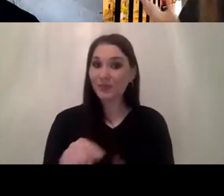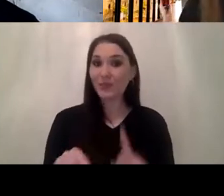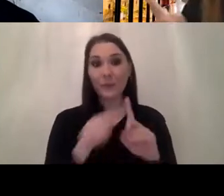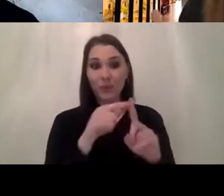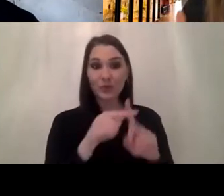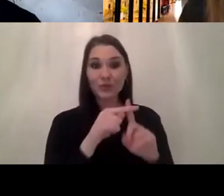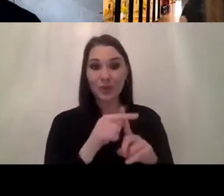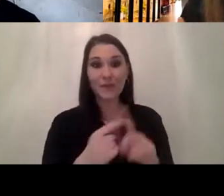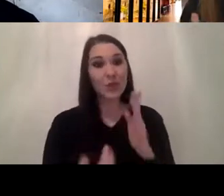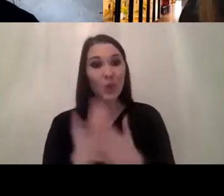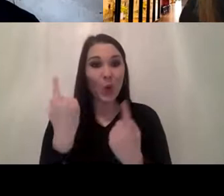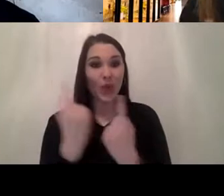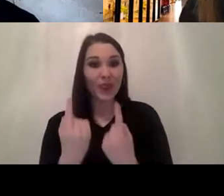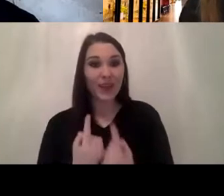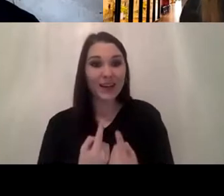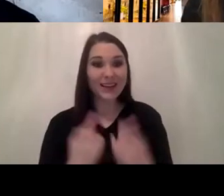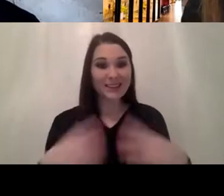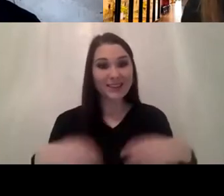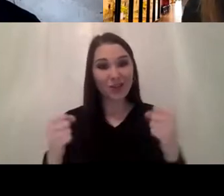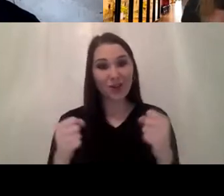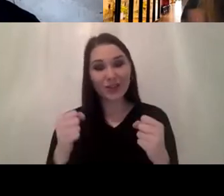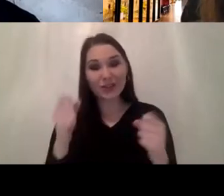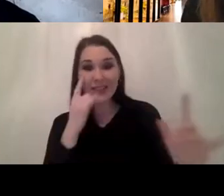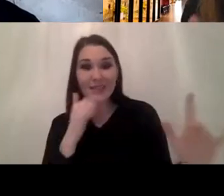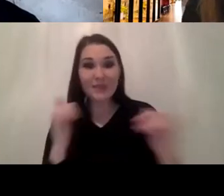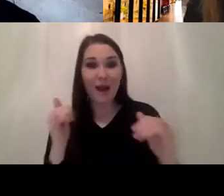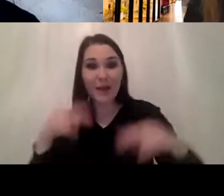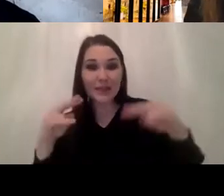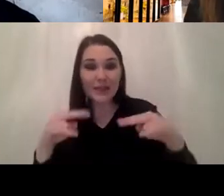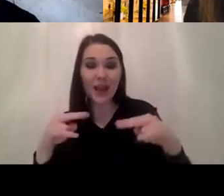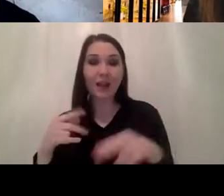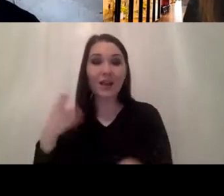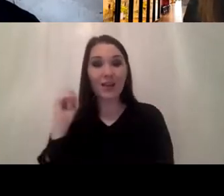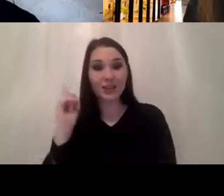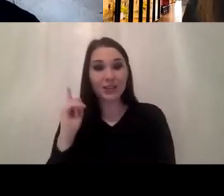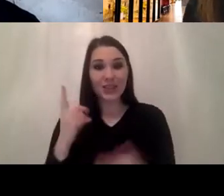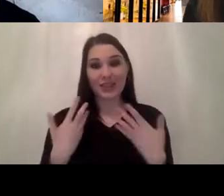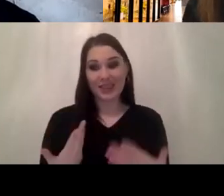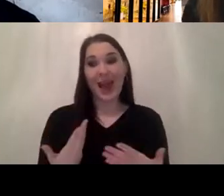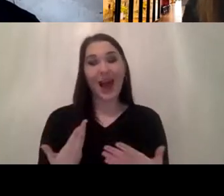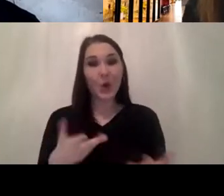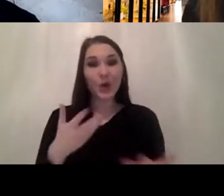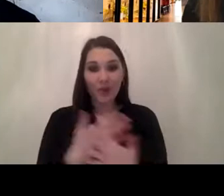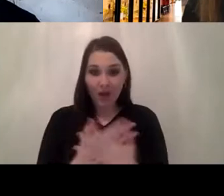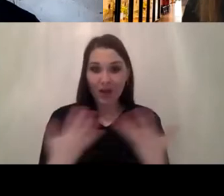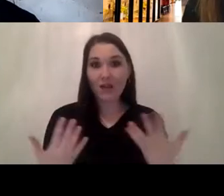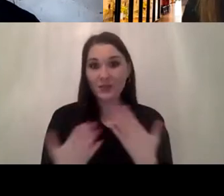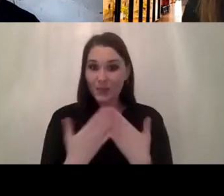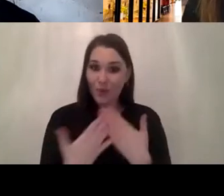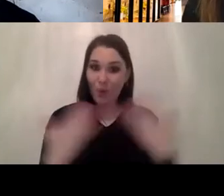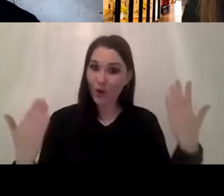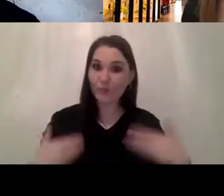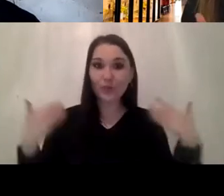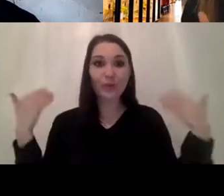these are all new things that we started experimenting this time, and by this time probably we have a lot more to do moving forward.